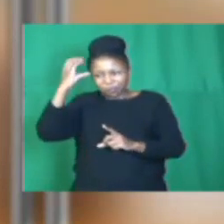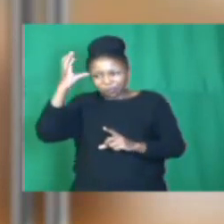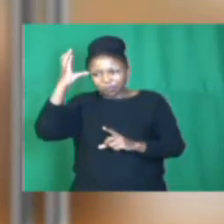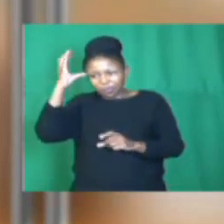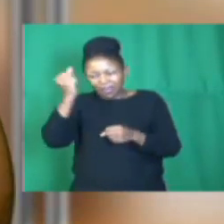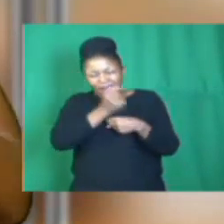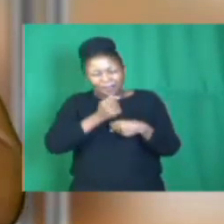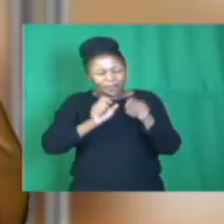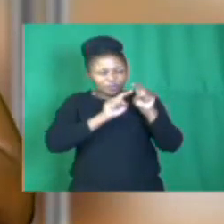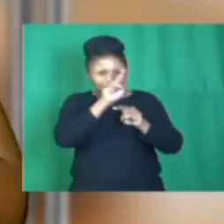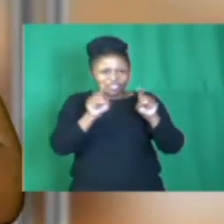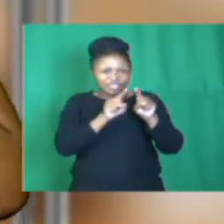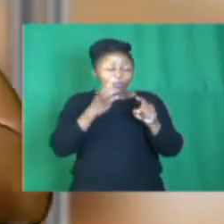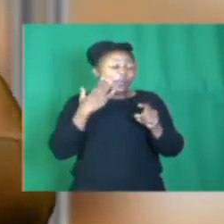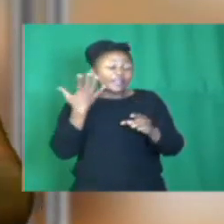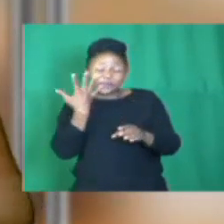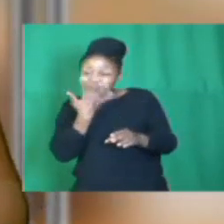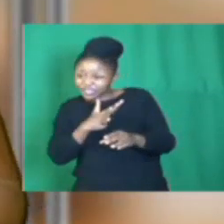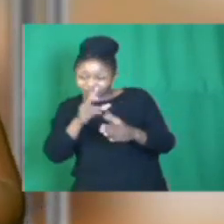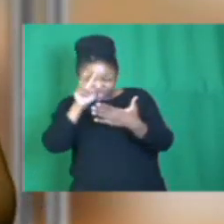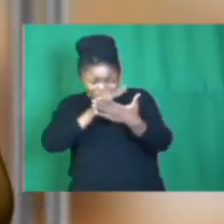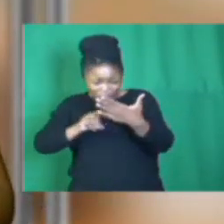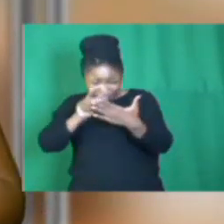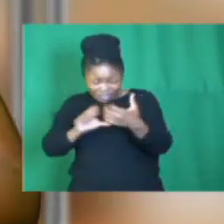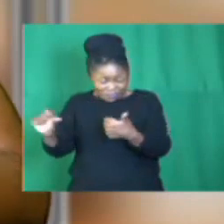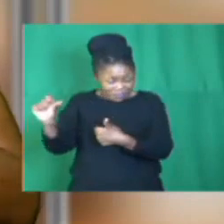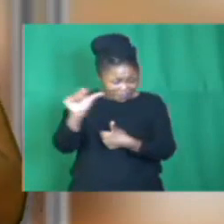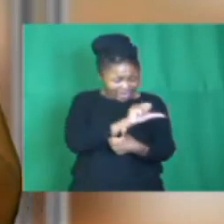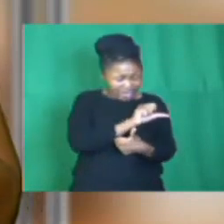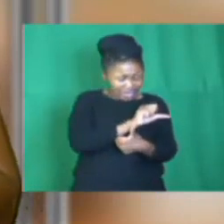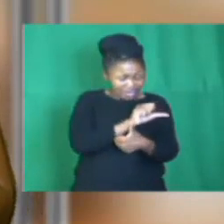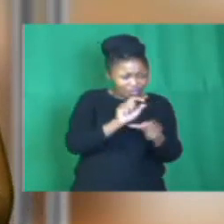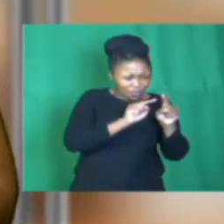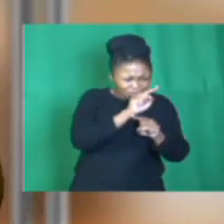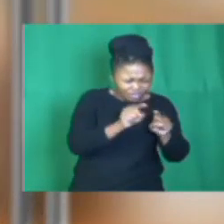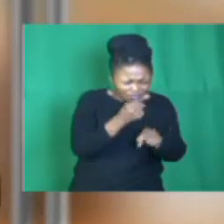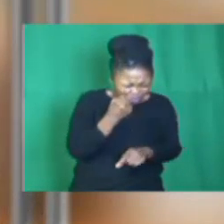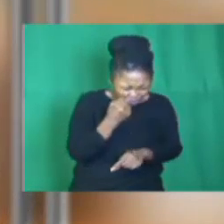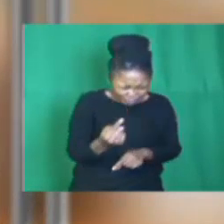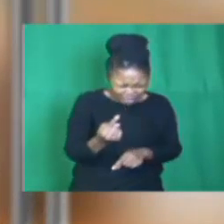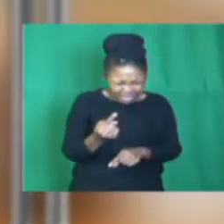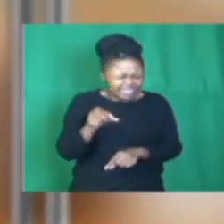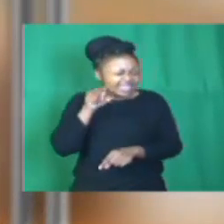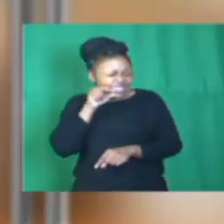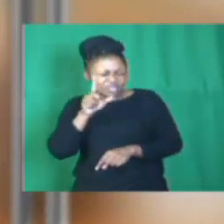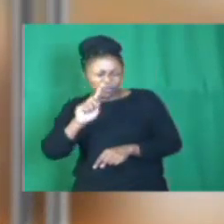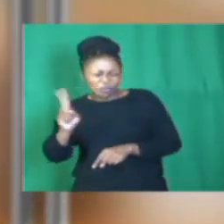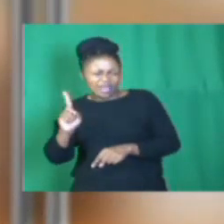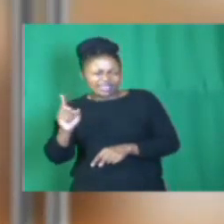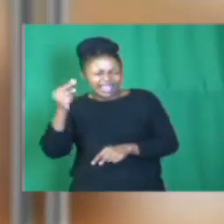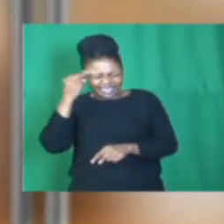the questions, you try to analyze them, okay? You try to unpack the question, understand